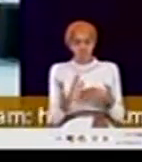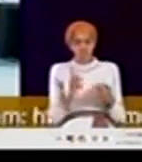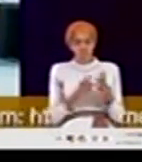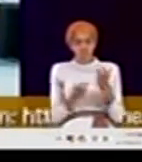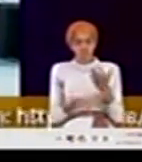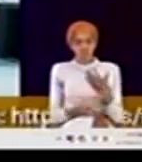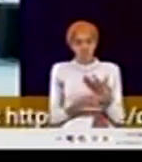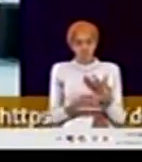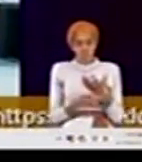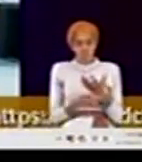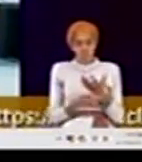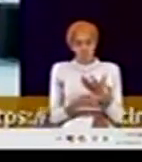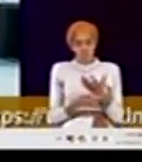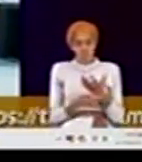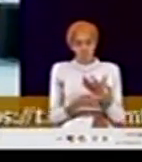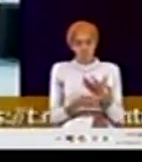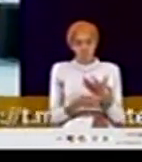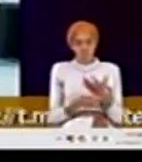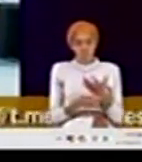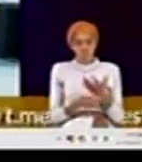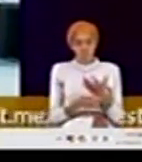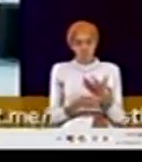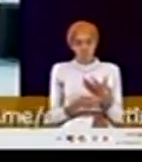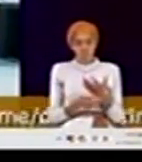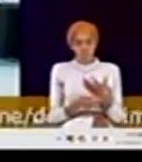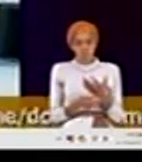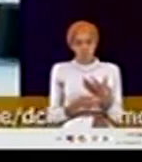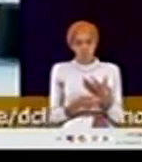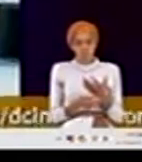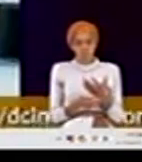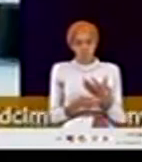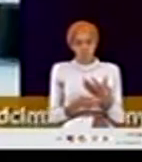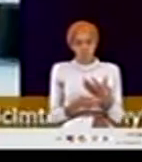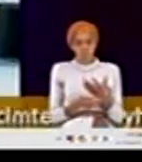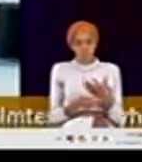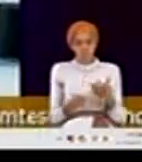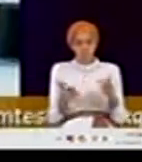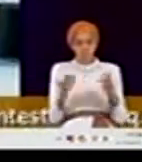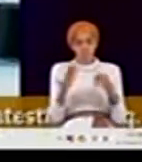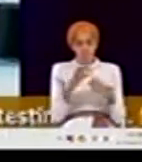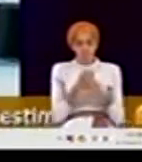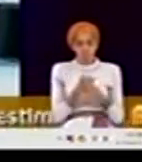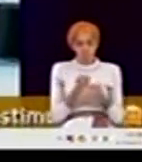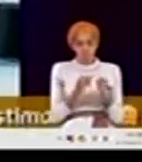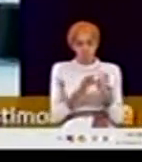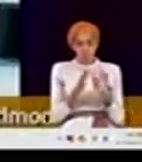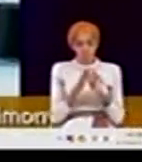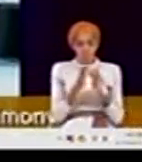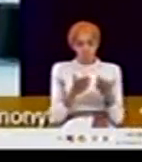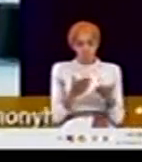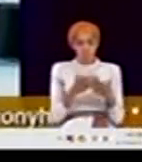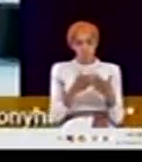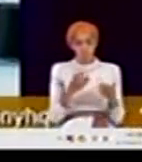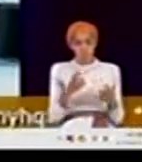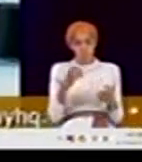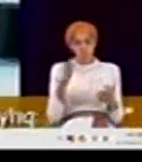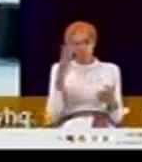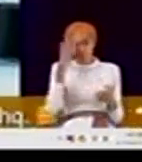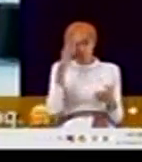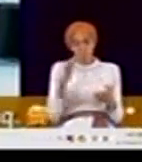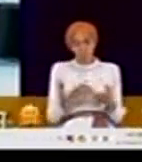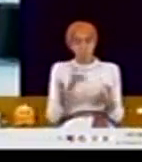see I carry the Bible I touch my head I hold my my CH like this before I know up to